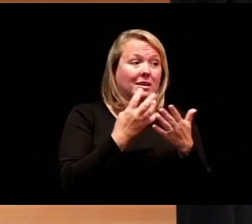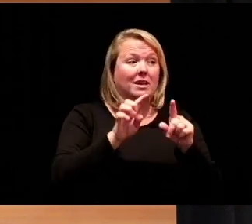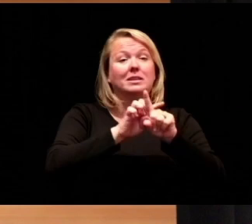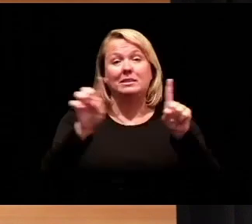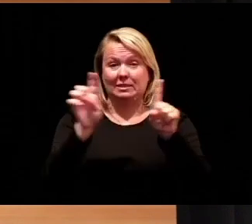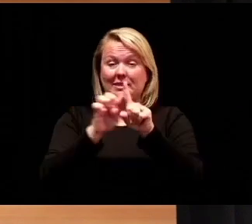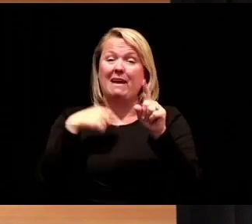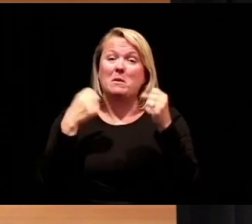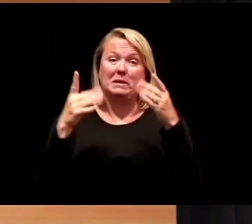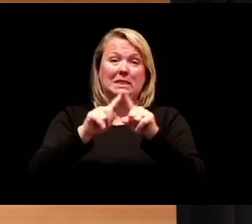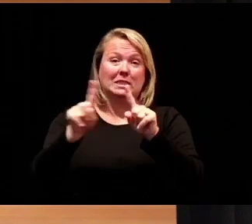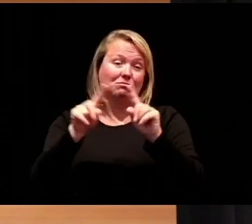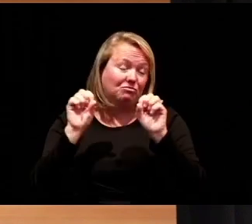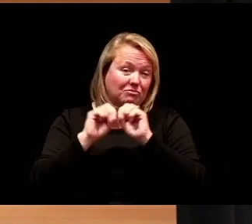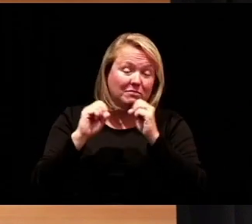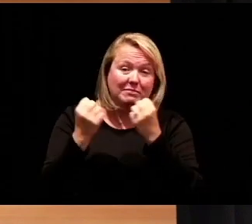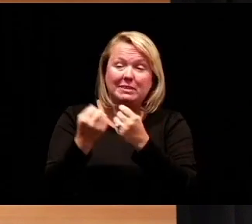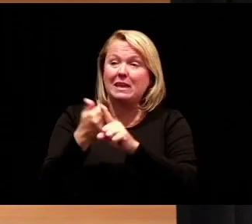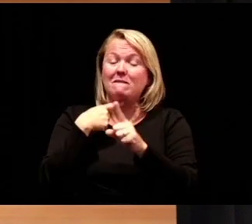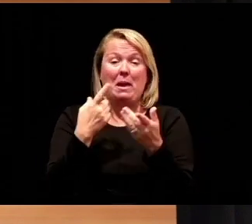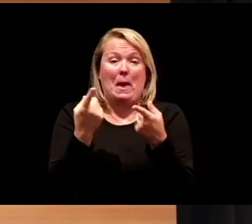are struggling to have